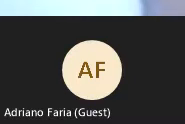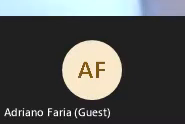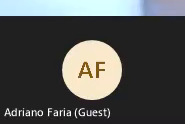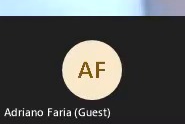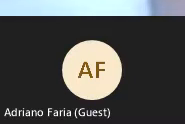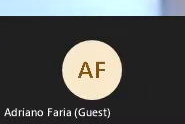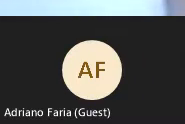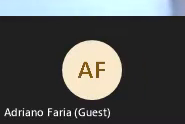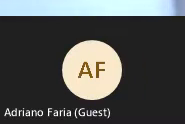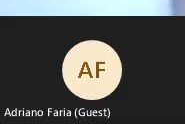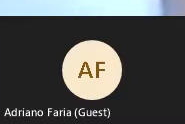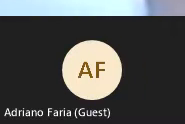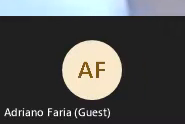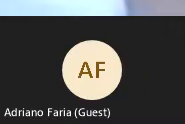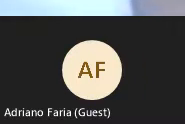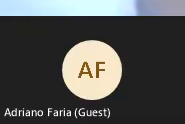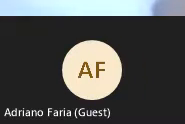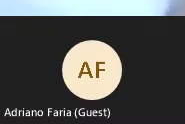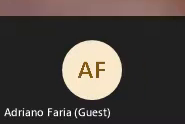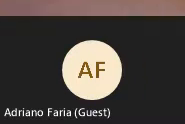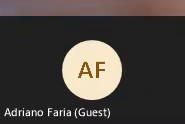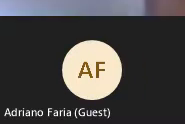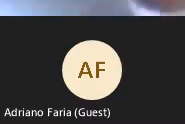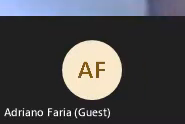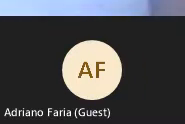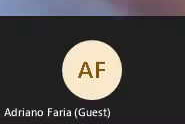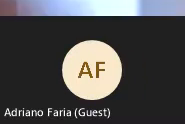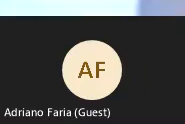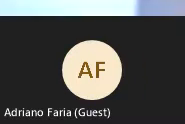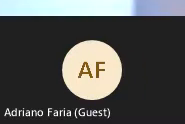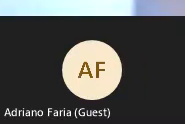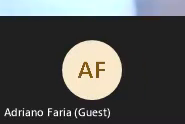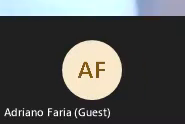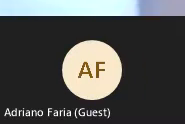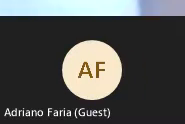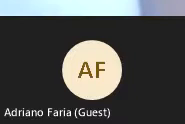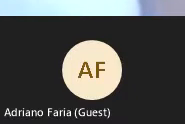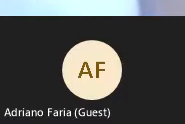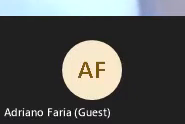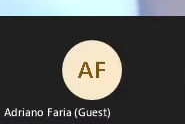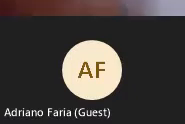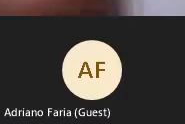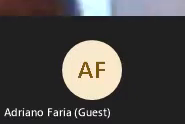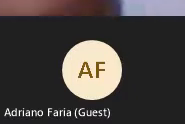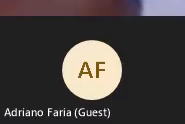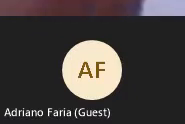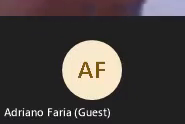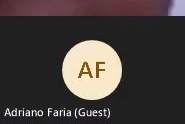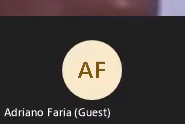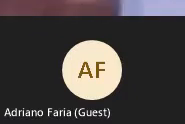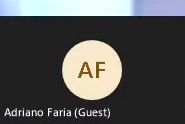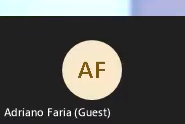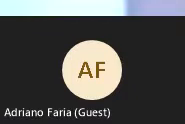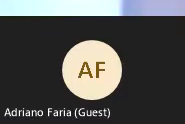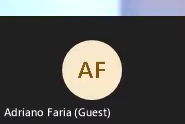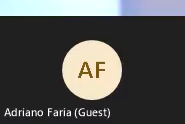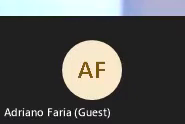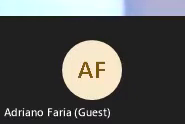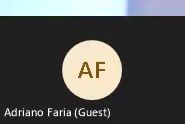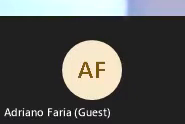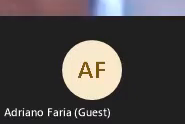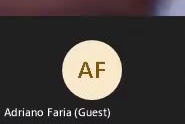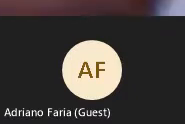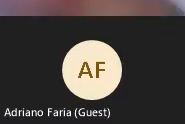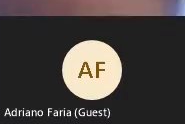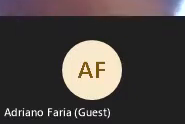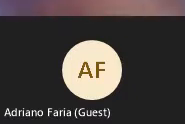David? Thanks, Richard. Much appreciated. All right, so a couple of things that are coming up. The one I think which is quite